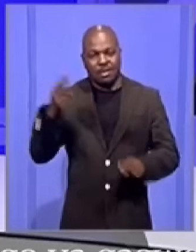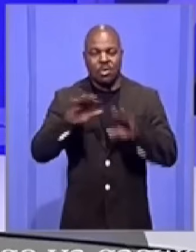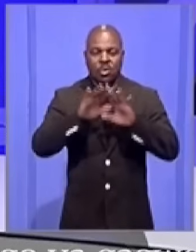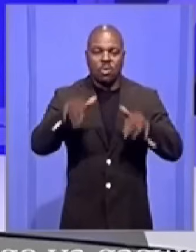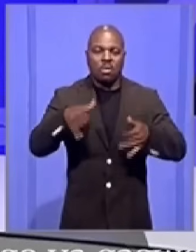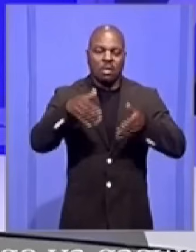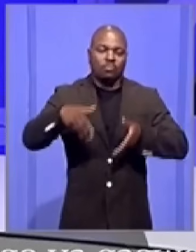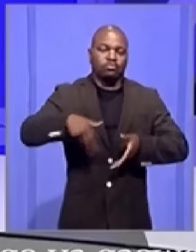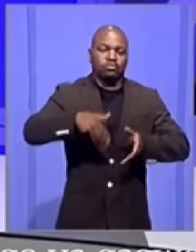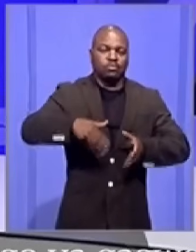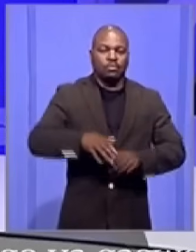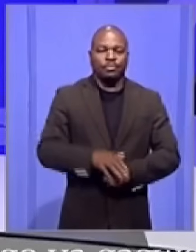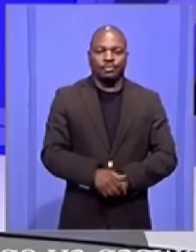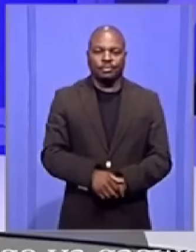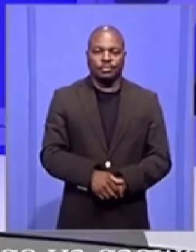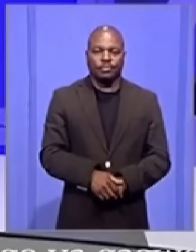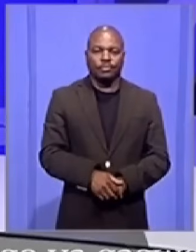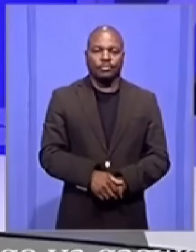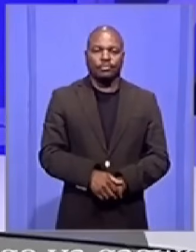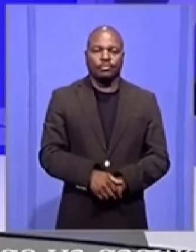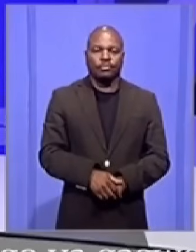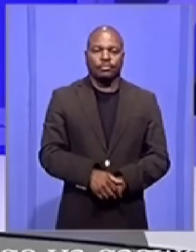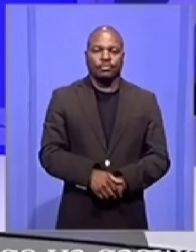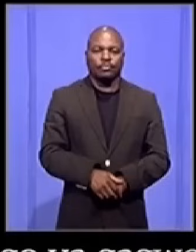mogopo wa lefase wa rugby as they are